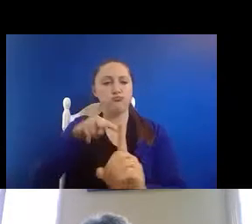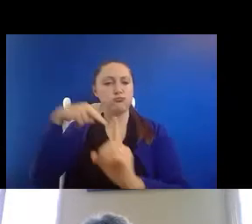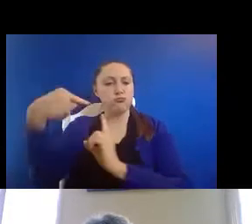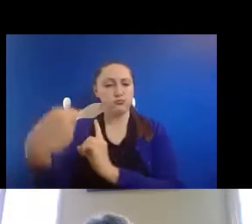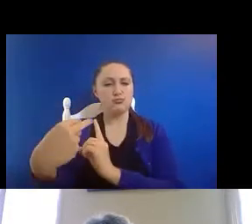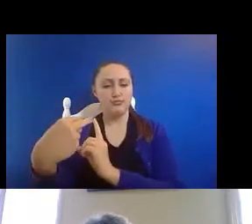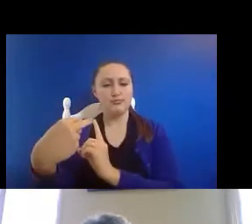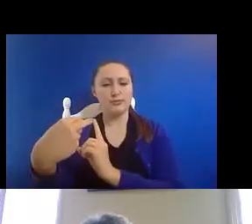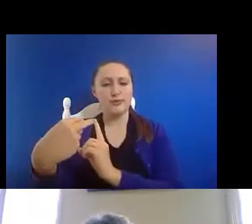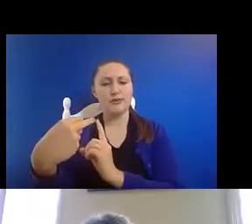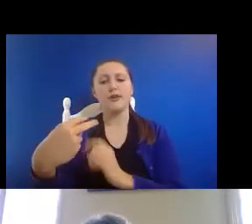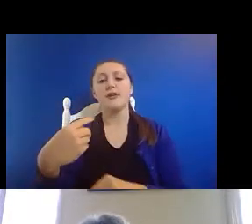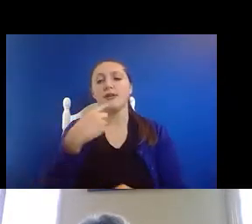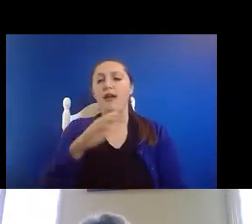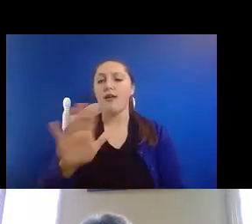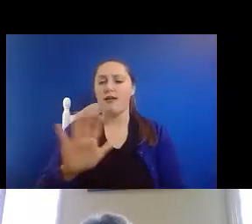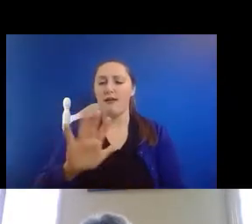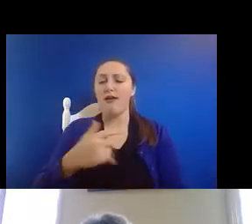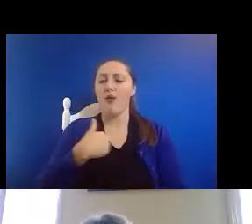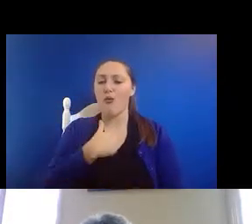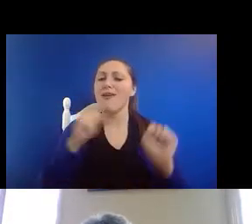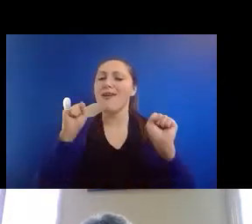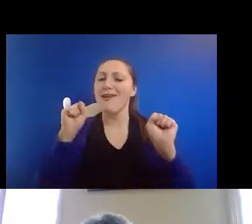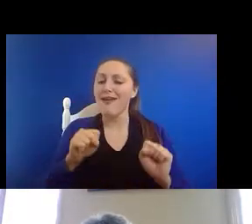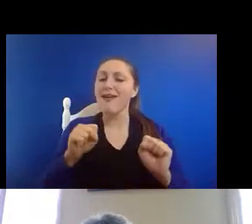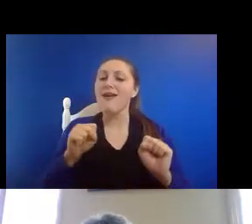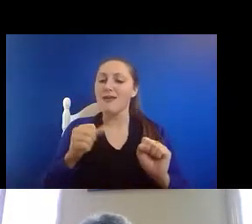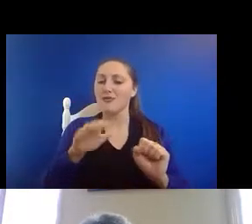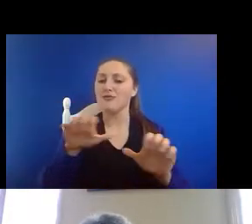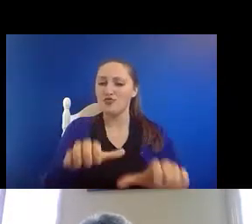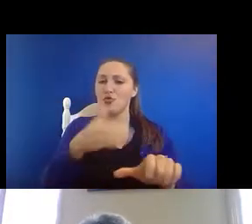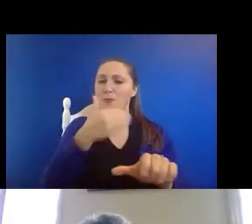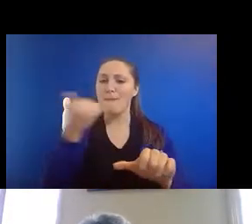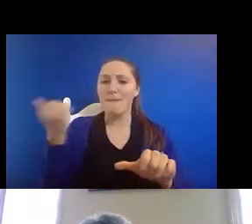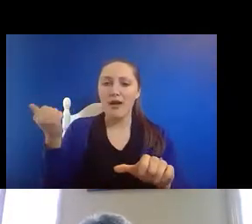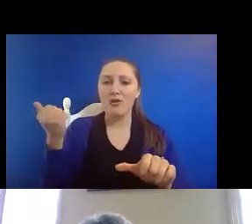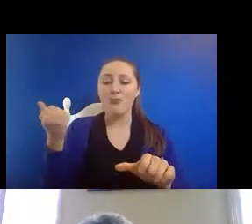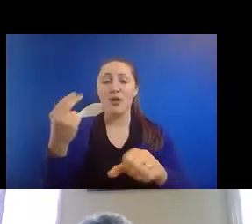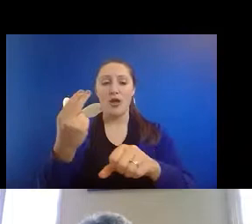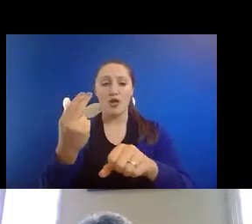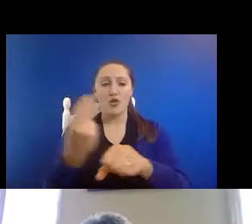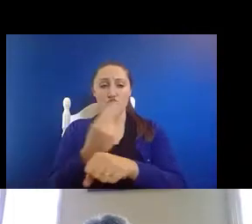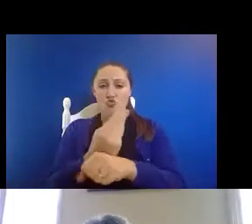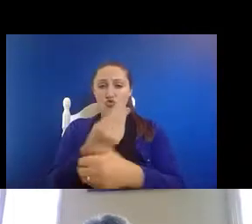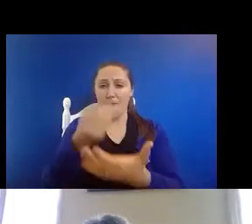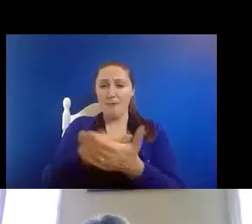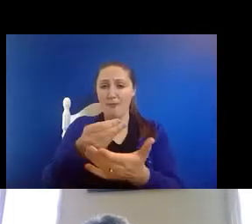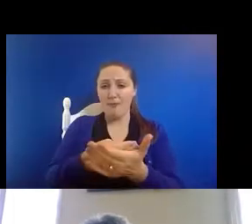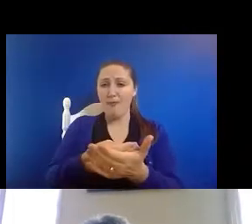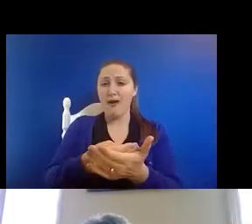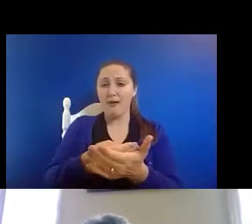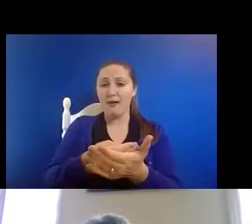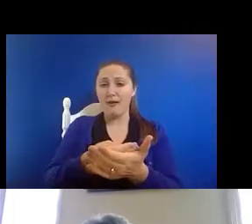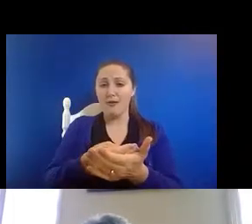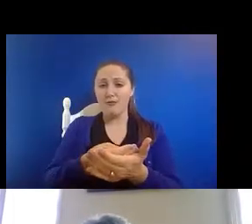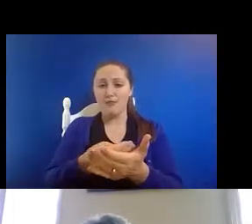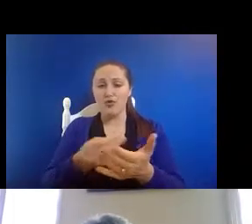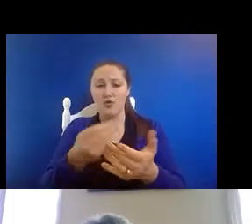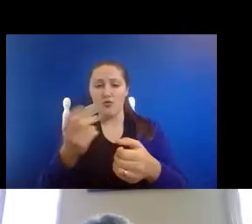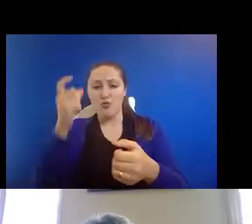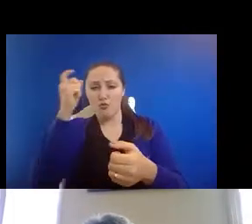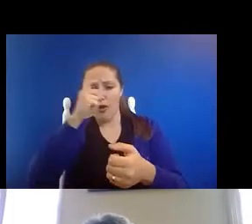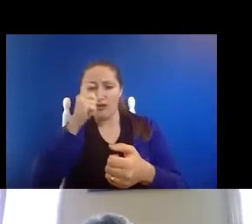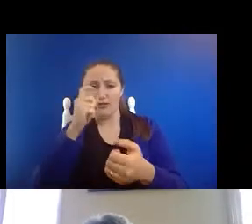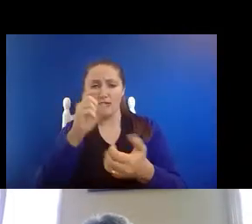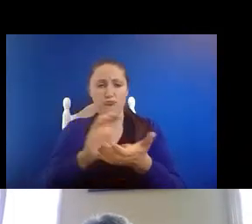that say, we can do better if we can use our money more wisely. So they look at existing funds